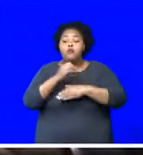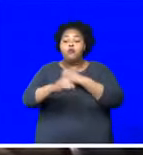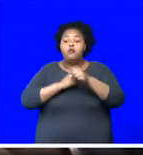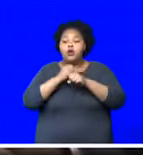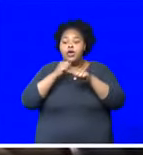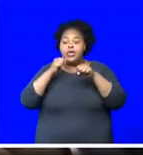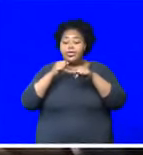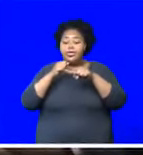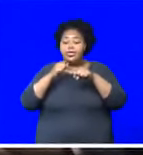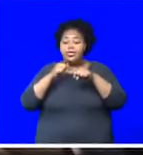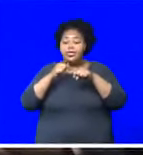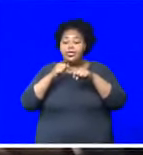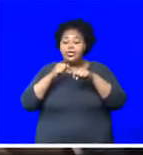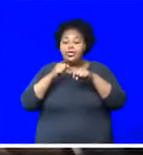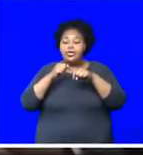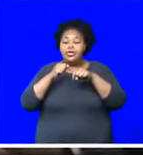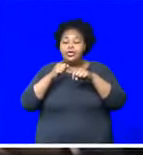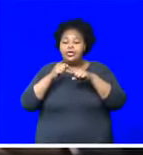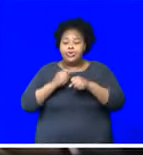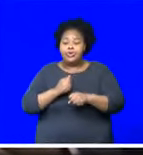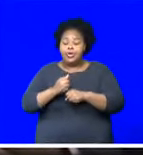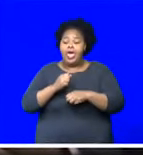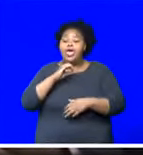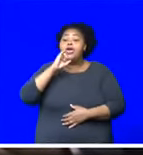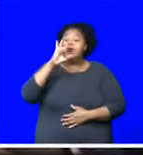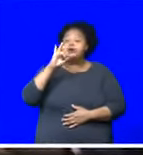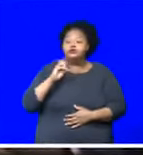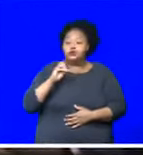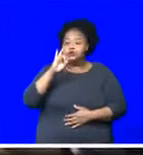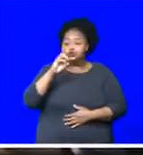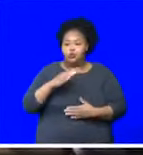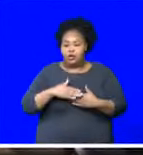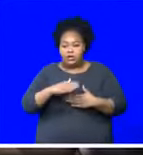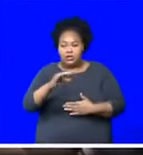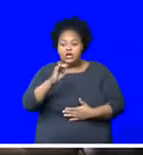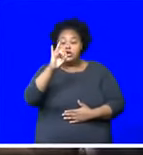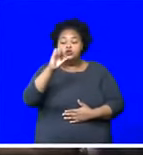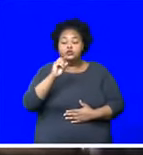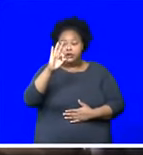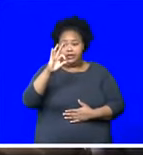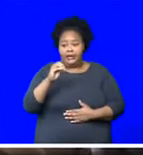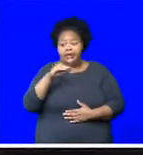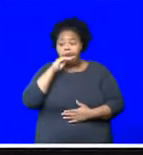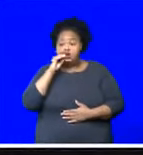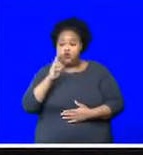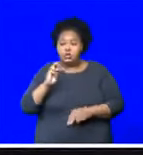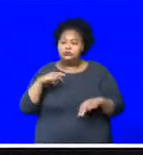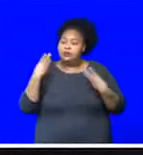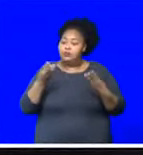each and every Eswatini to use this road, to use the road responsibly.